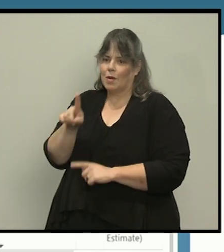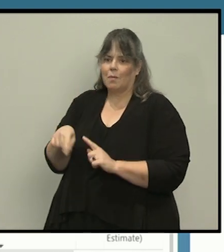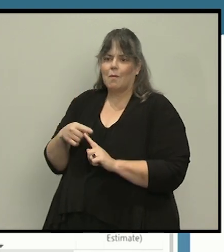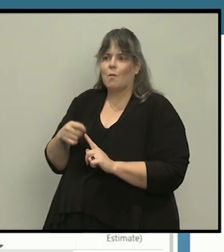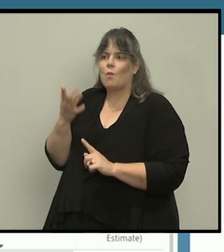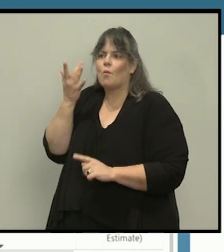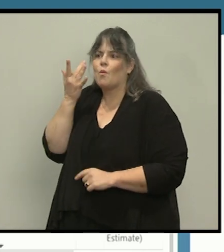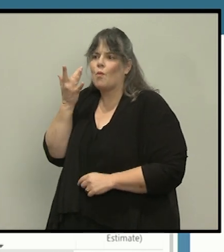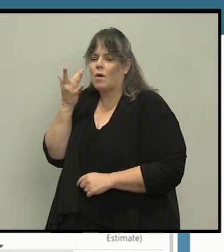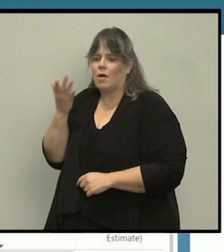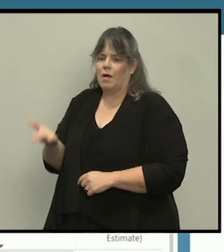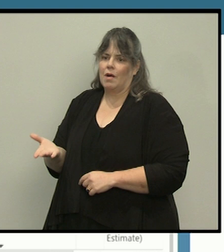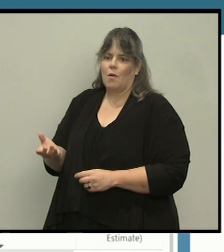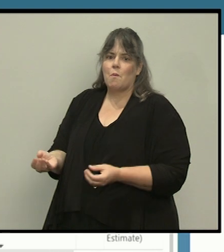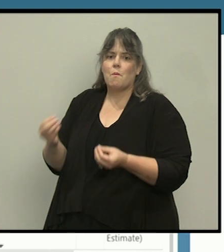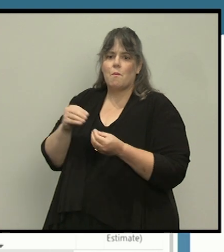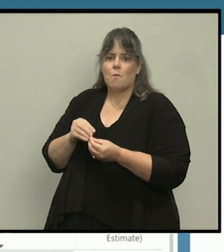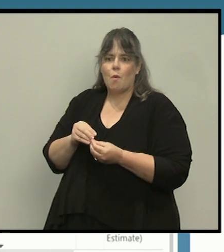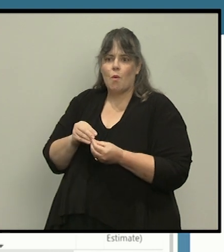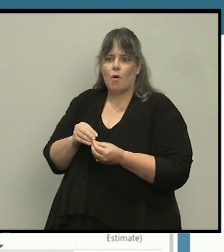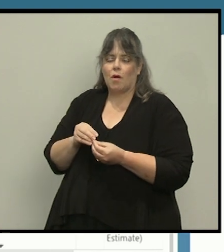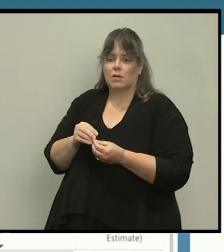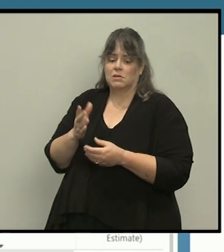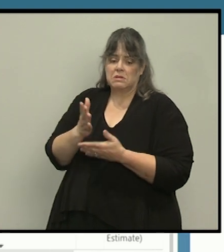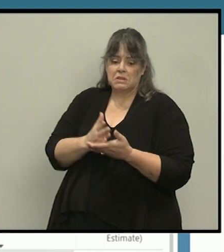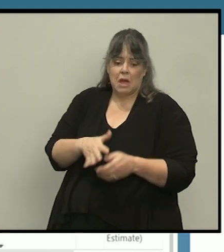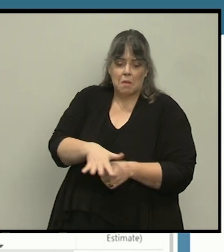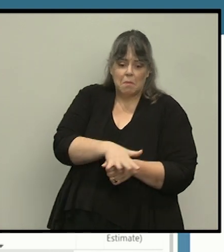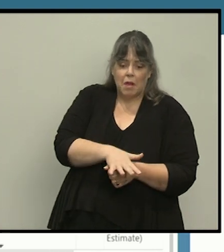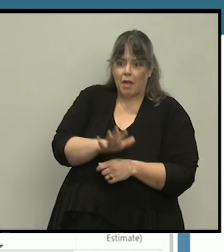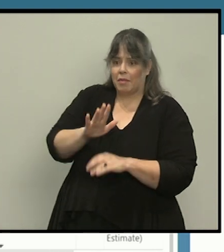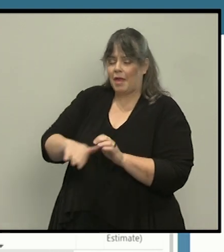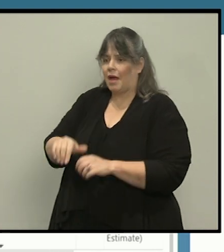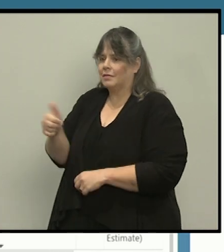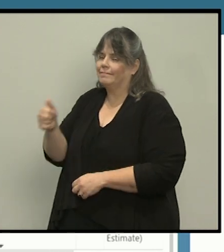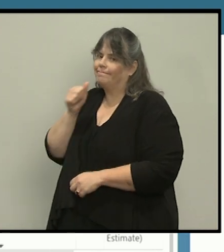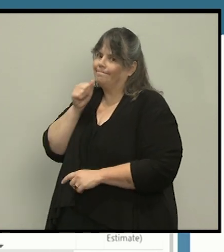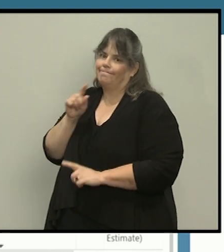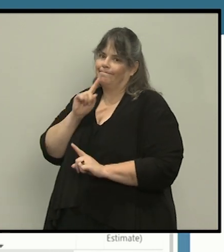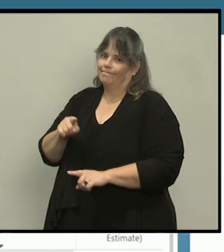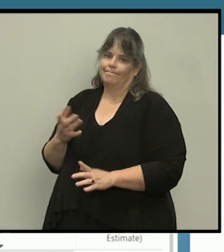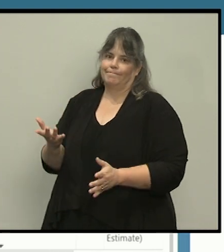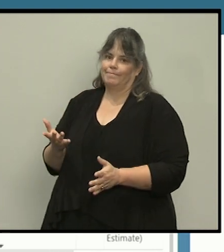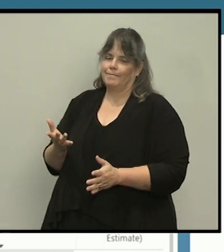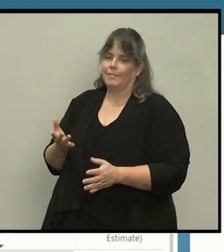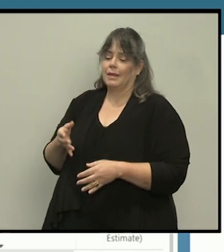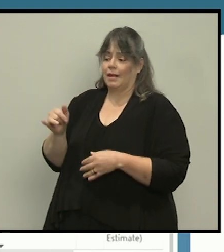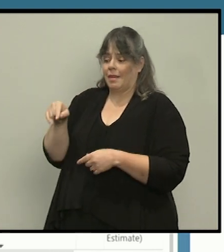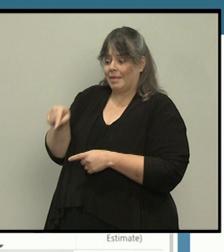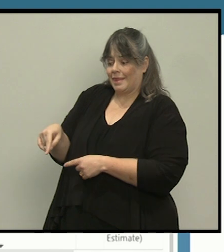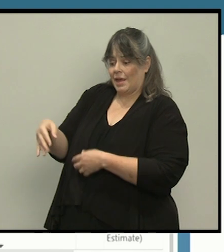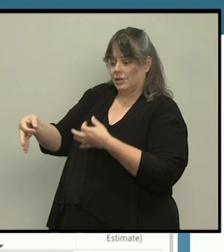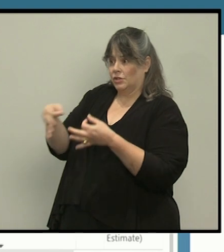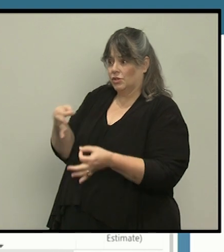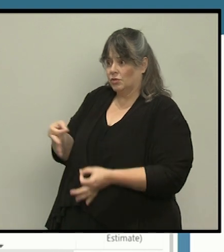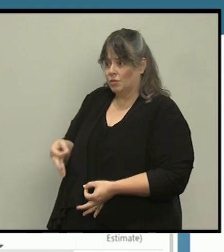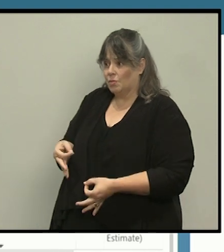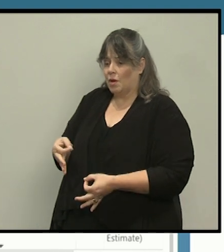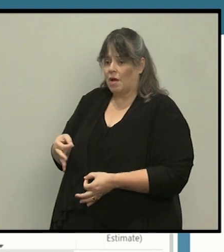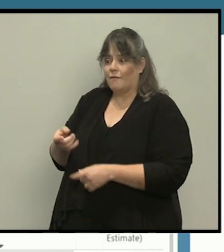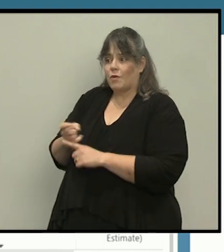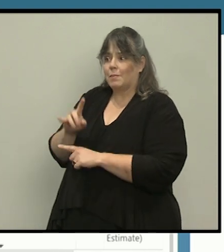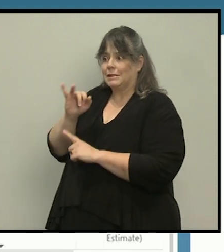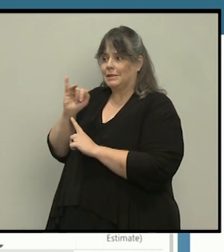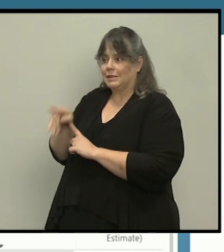why there are more cases in some areas than others. It is descriptive data based on the zip